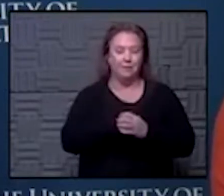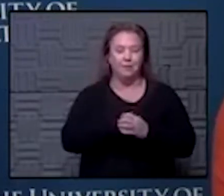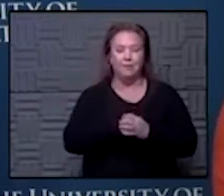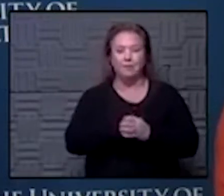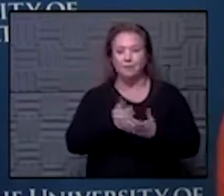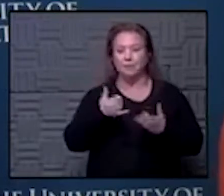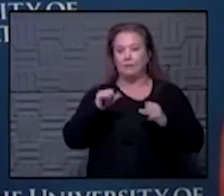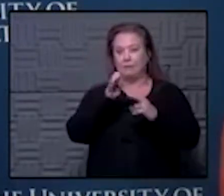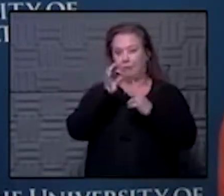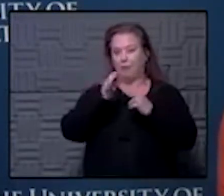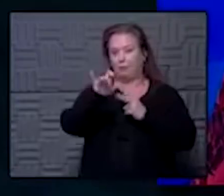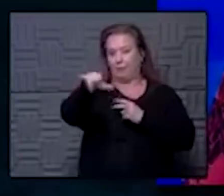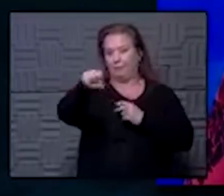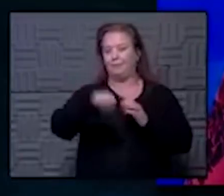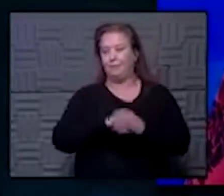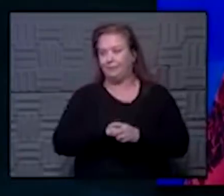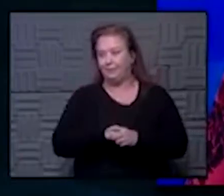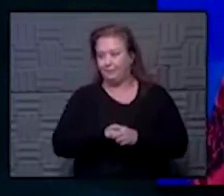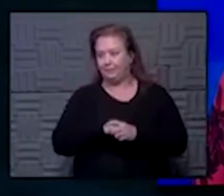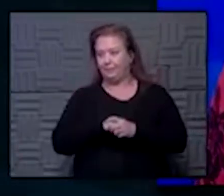an option, yes.